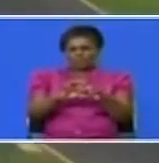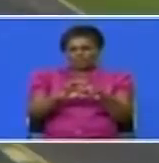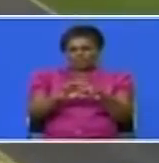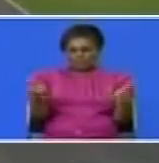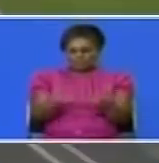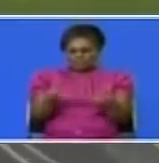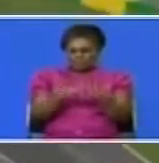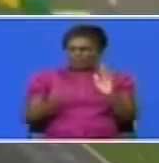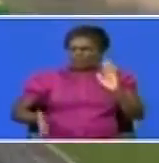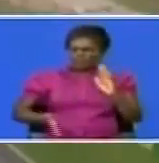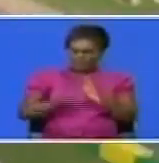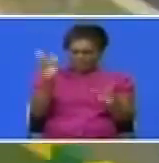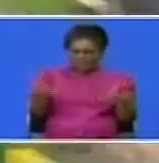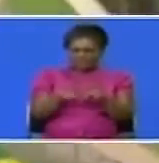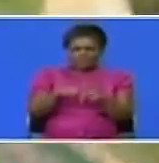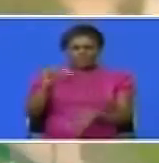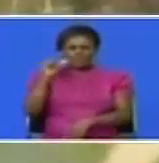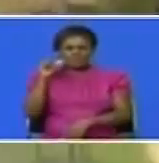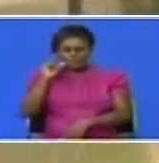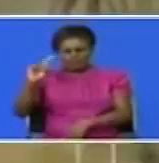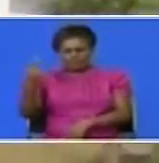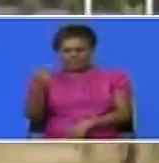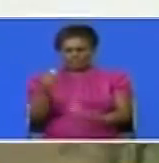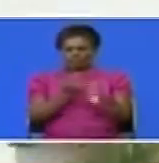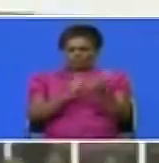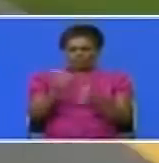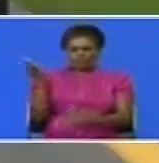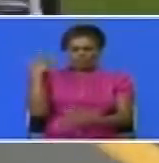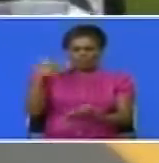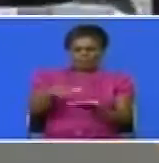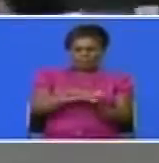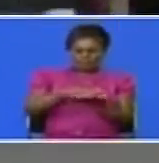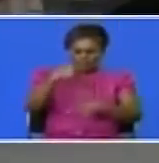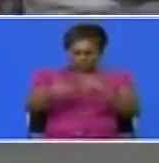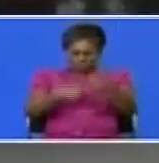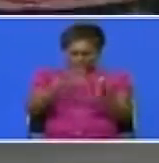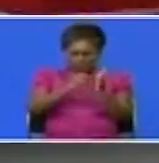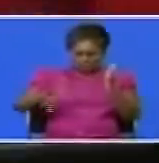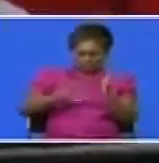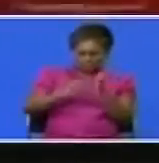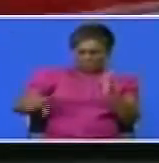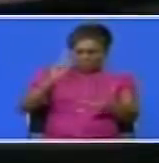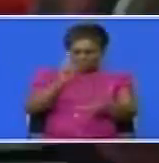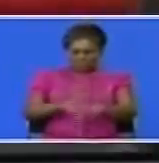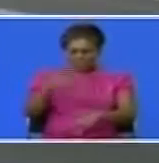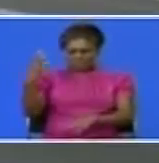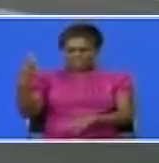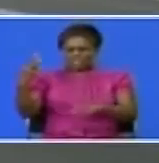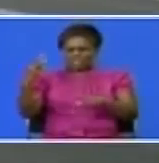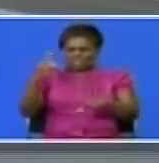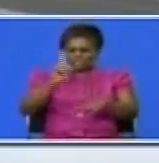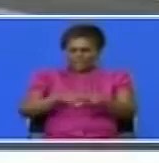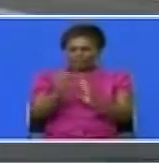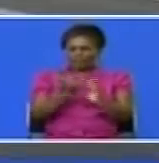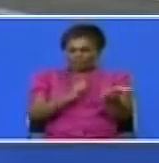was almost as quick as Britain's fastest lap. The new format based on progressive elimination during the three sessions rather